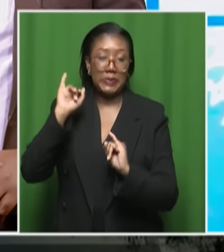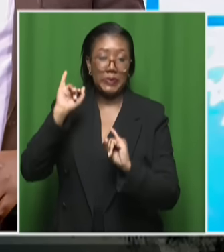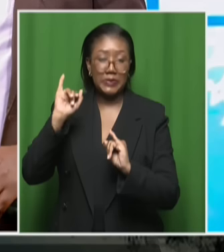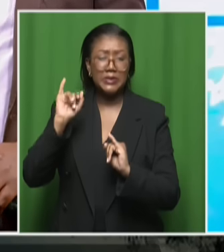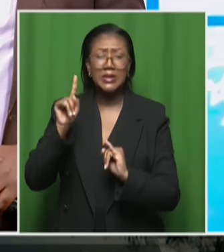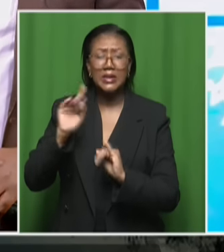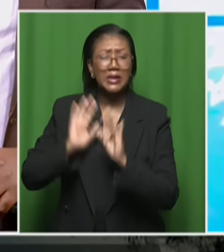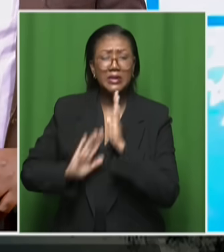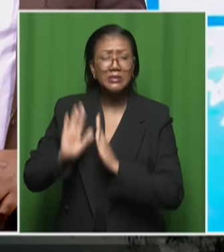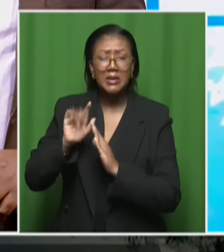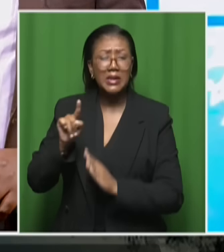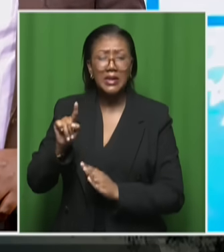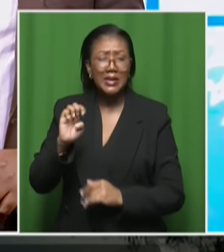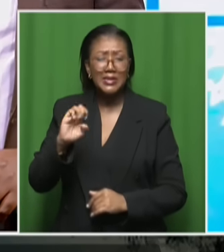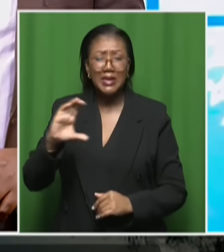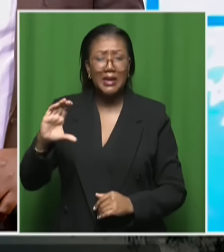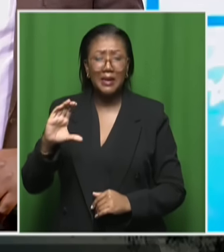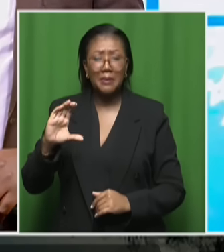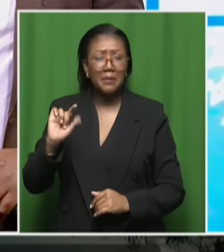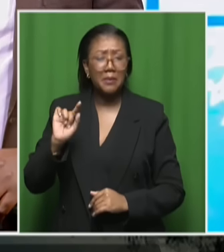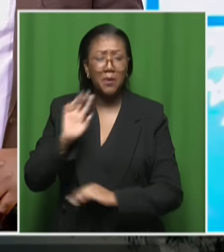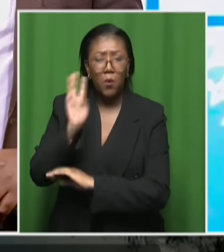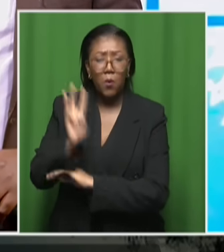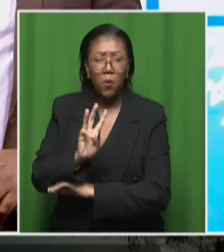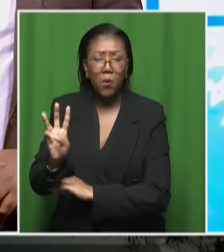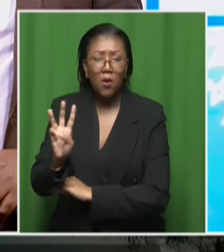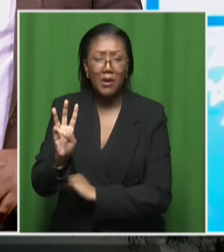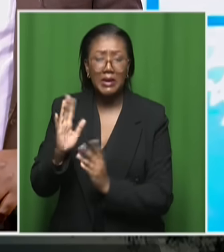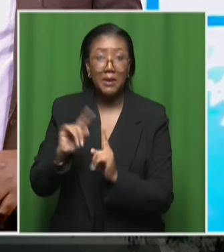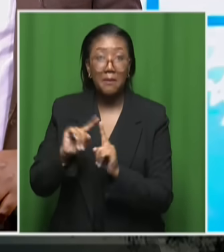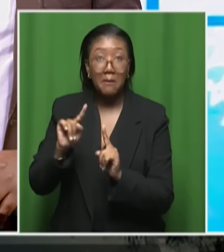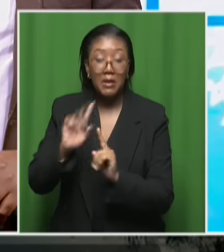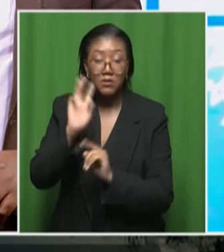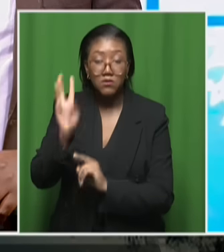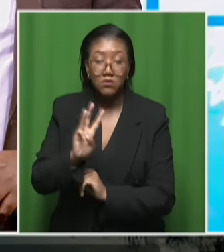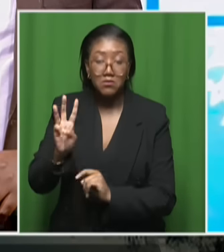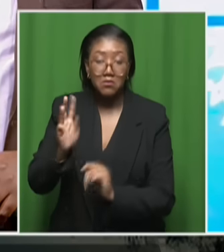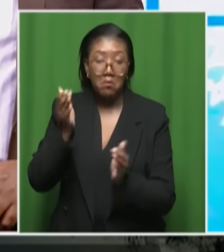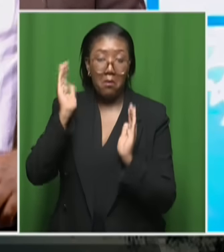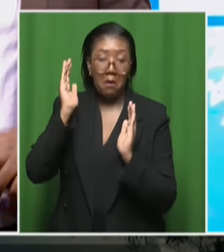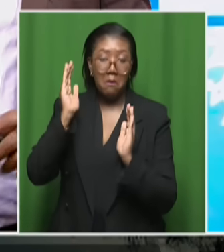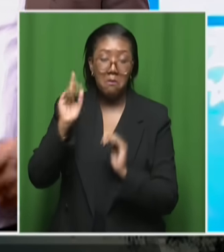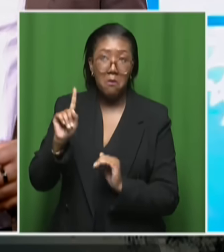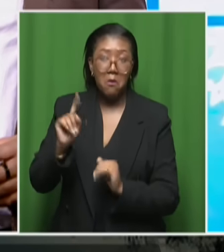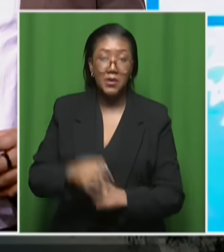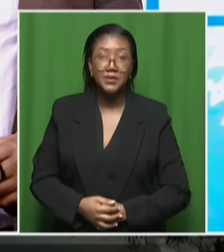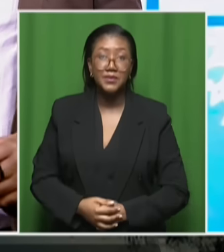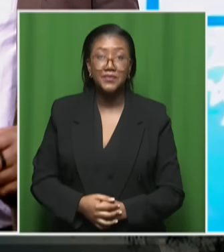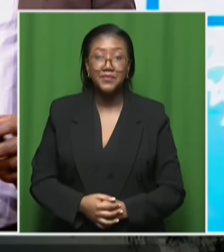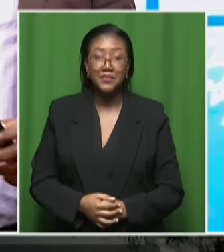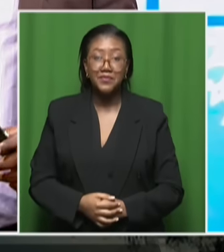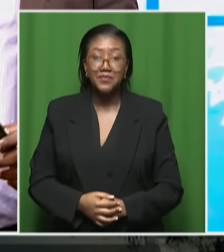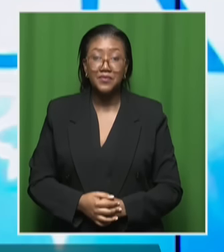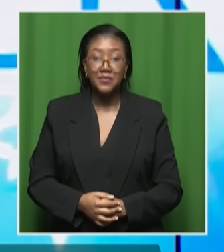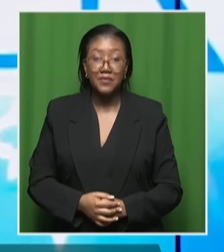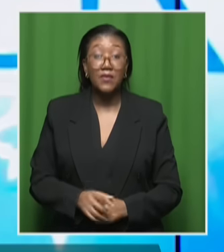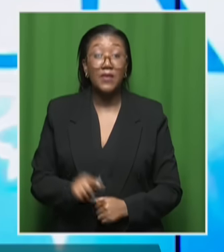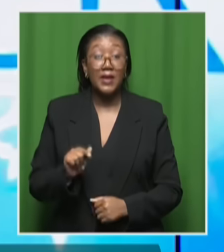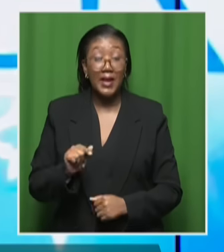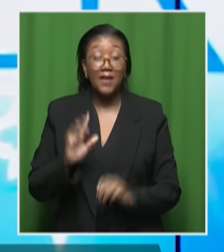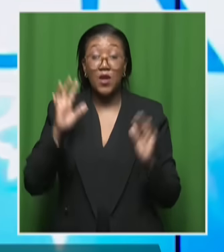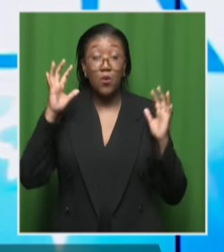region, what should residents in places like the Eastern Cape really be paying close attention to as we're speaking? Okay, so what really happens is whenever we